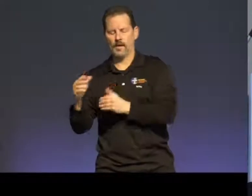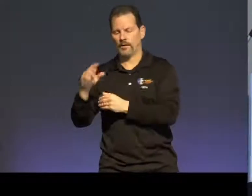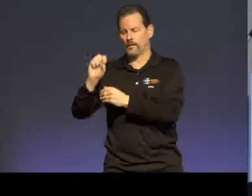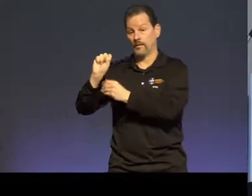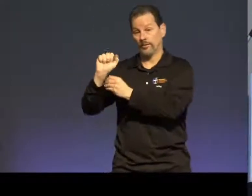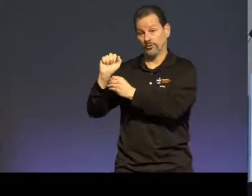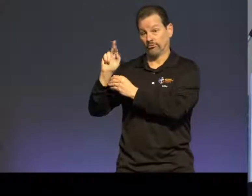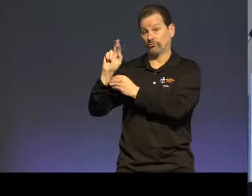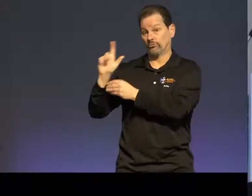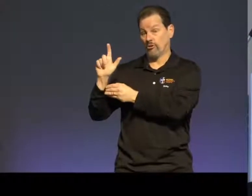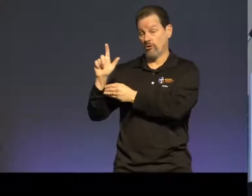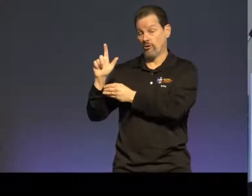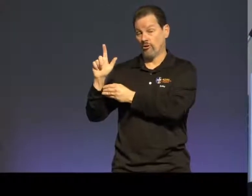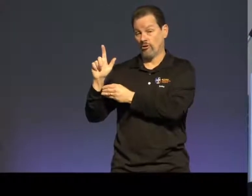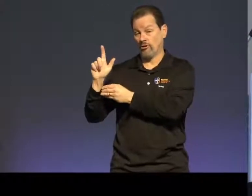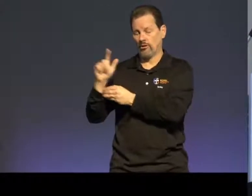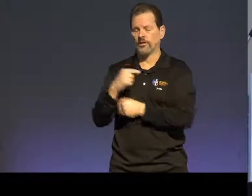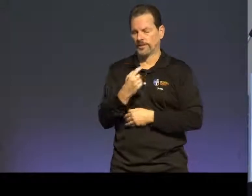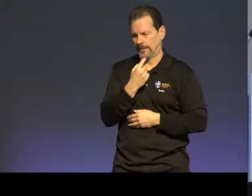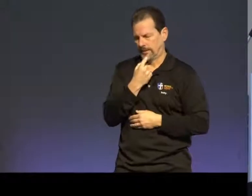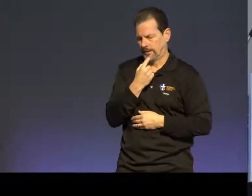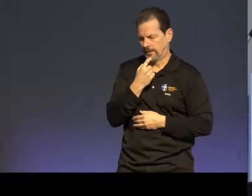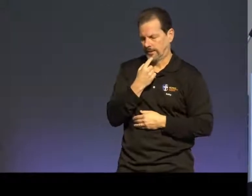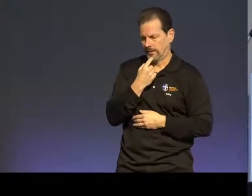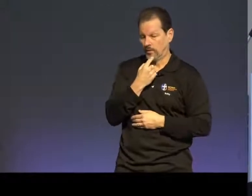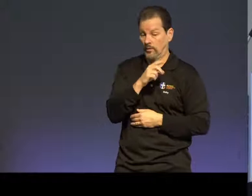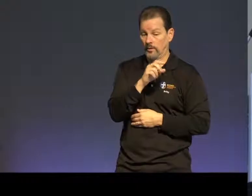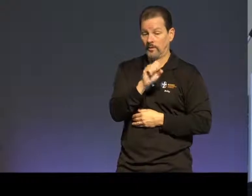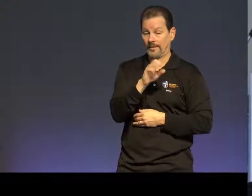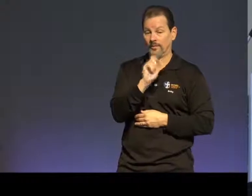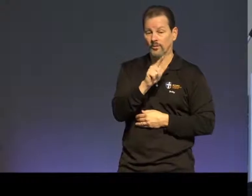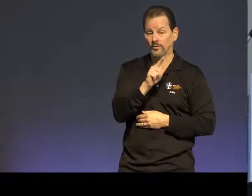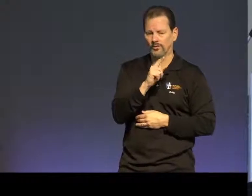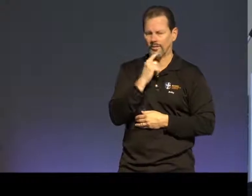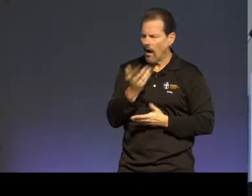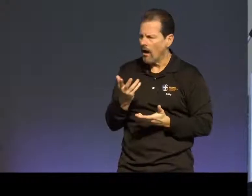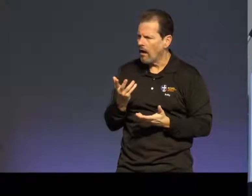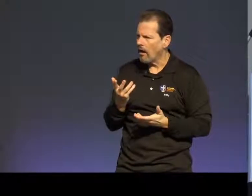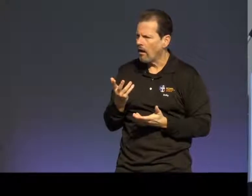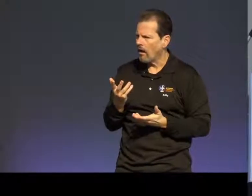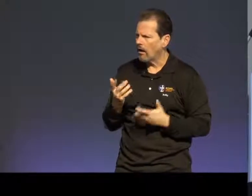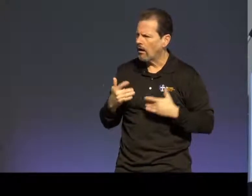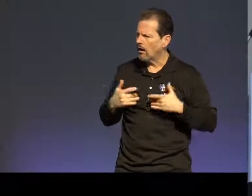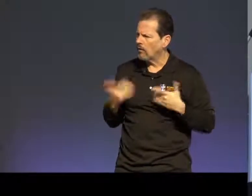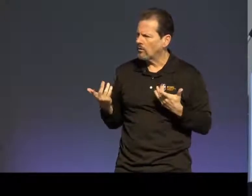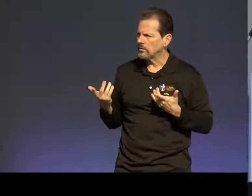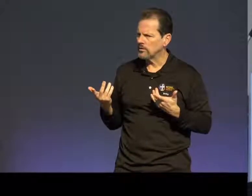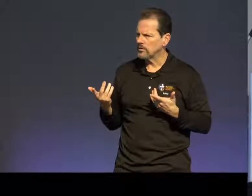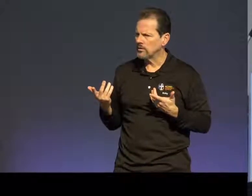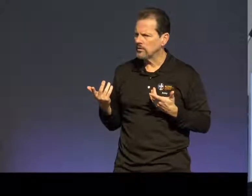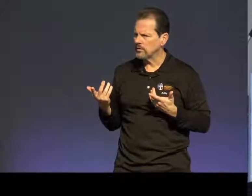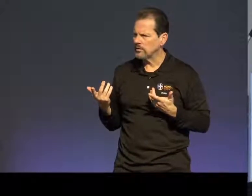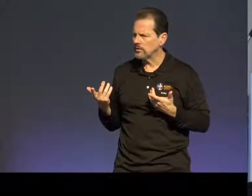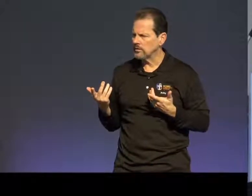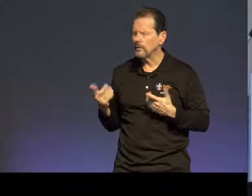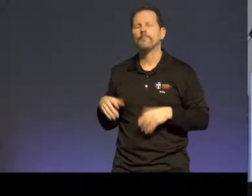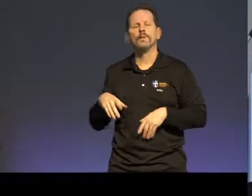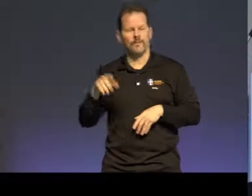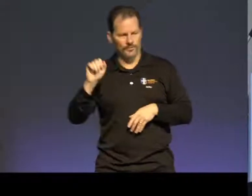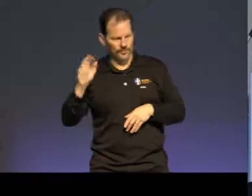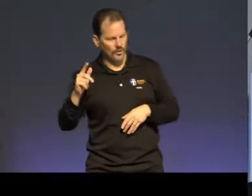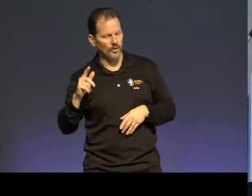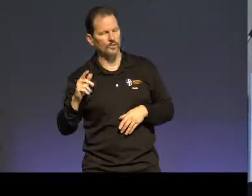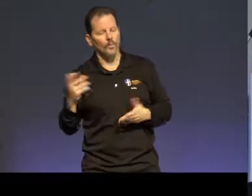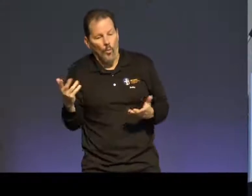root of his outcome, which Samuel just gave him, Samuel saying, you've done foolishly, started with what he saw. And sometimes